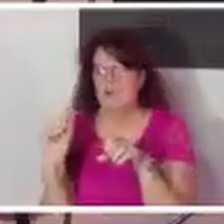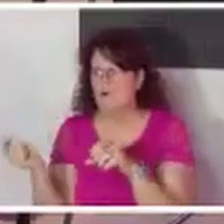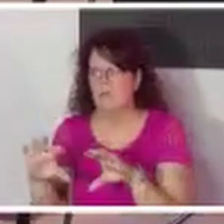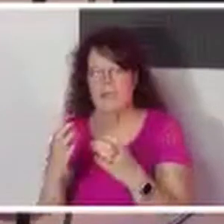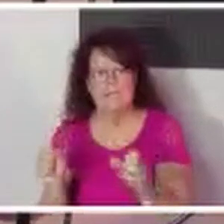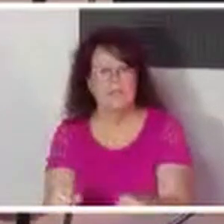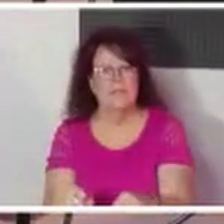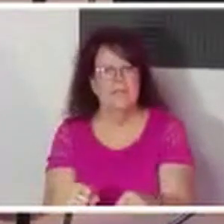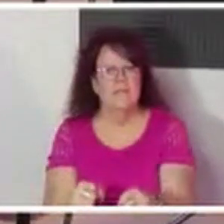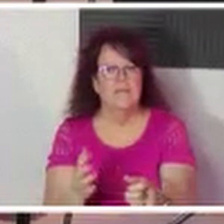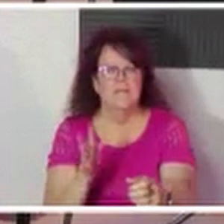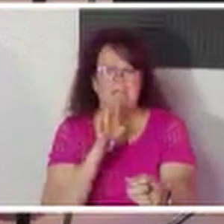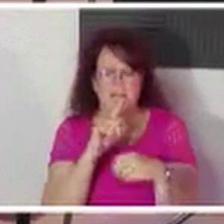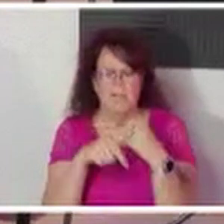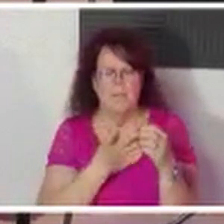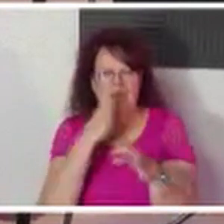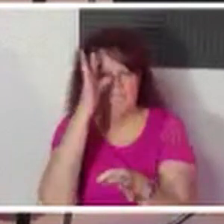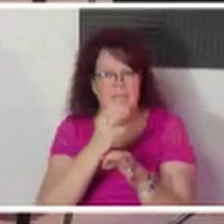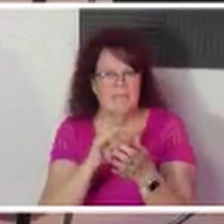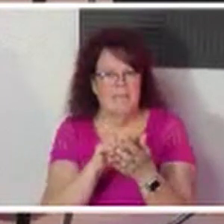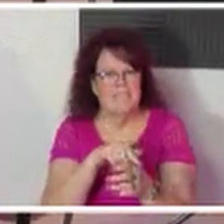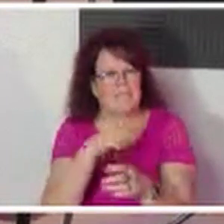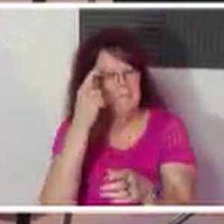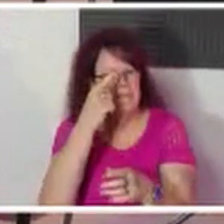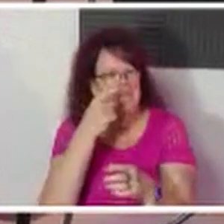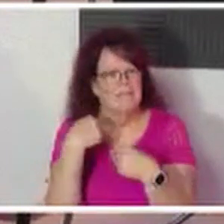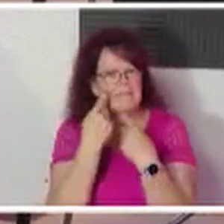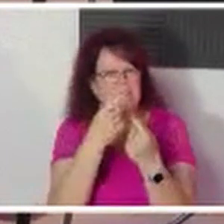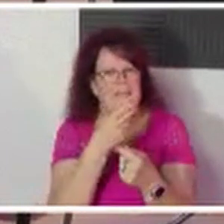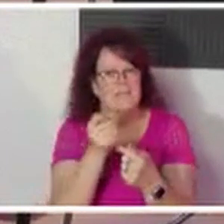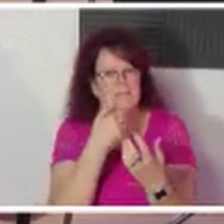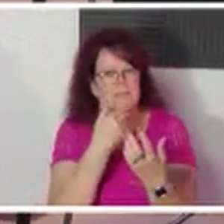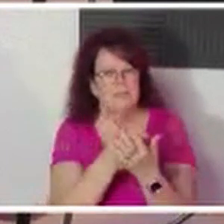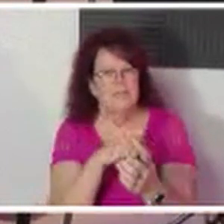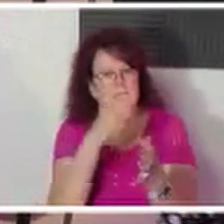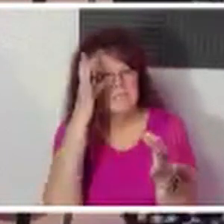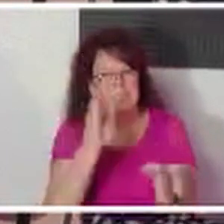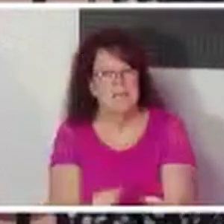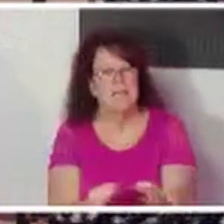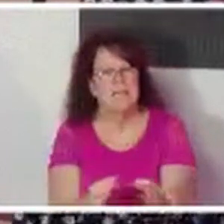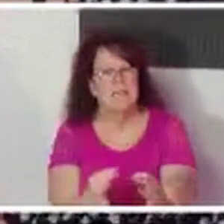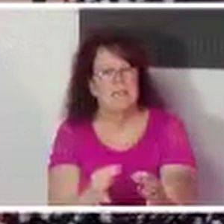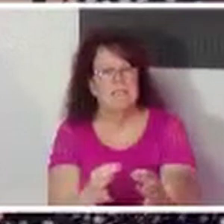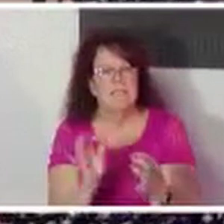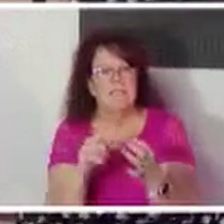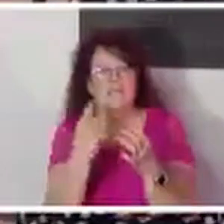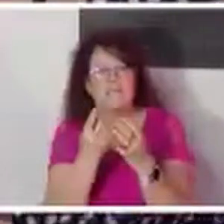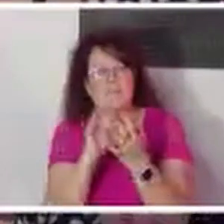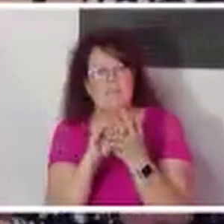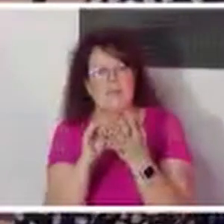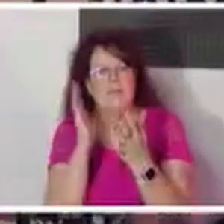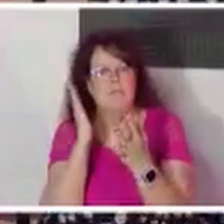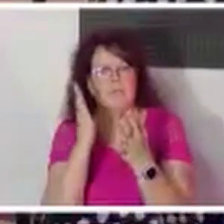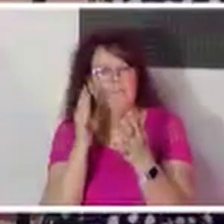terms of faith in that time, I think since high school had been such a pivotal time for me of deciding if this were something I were going to